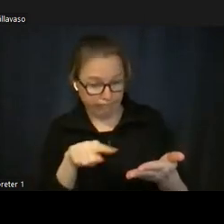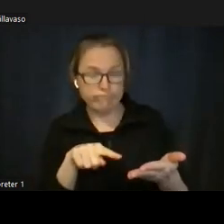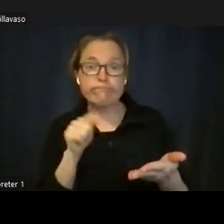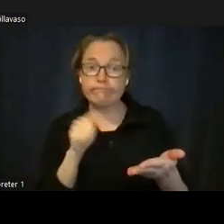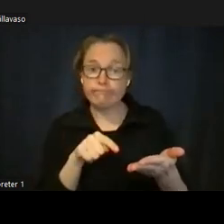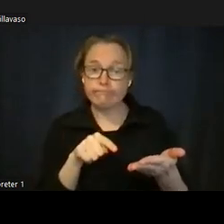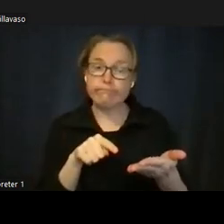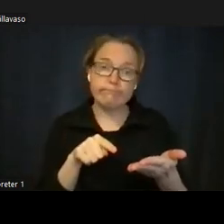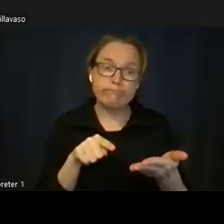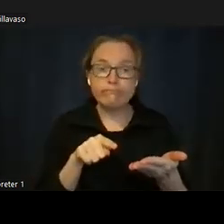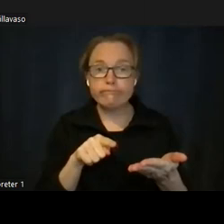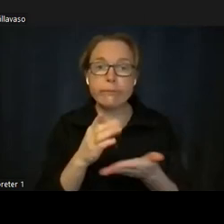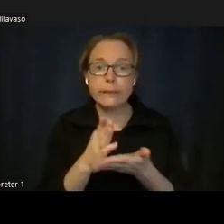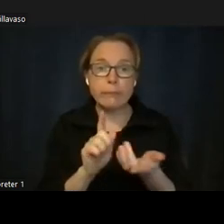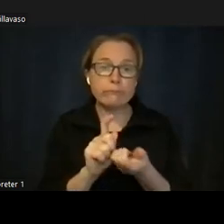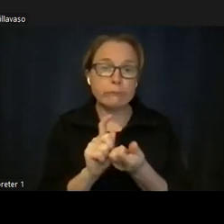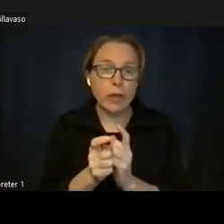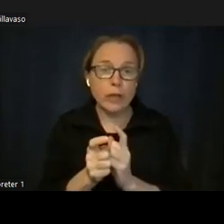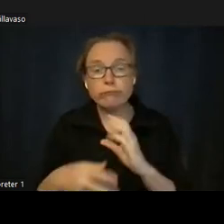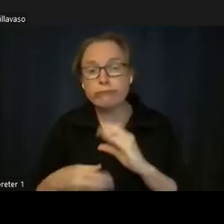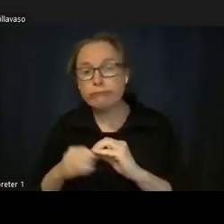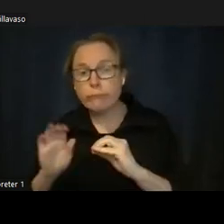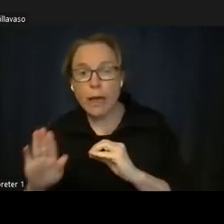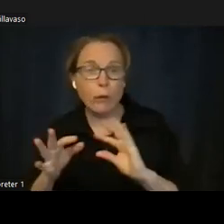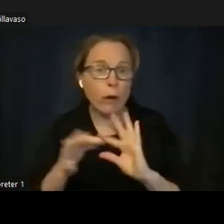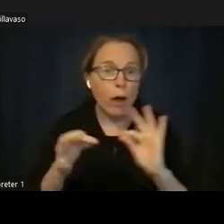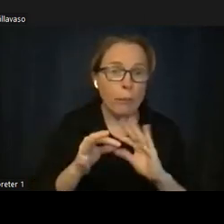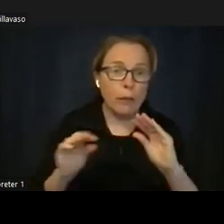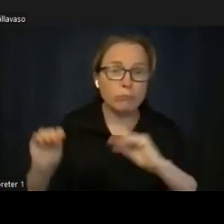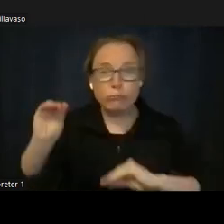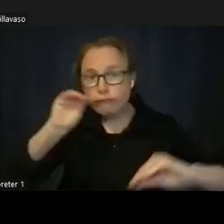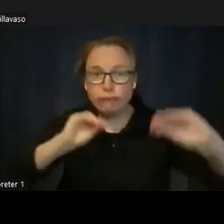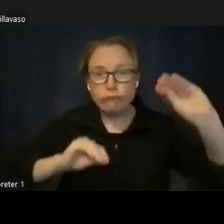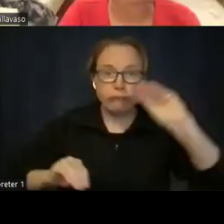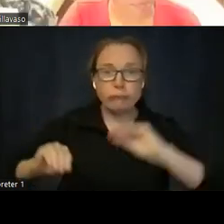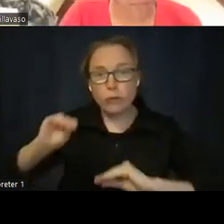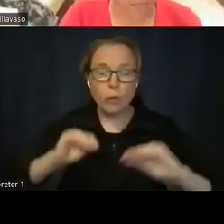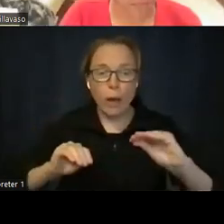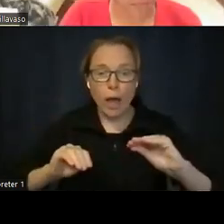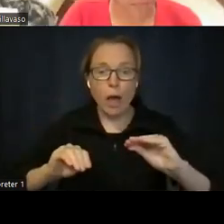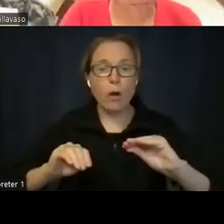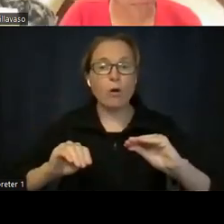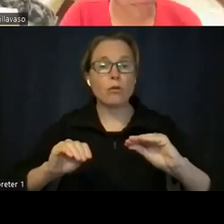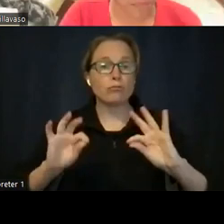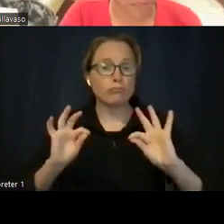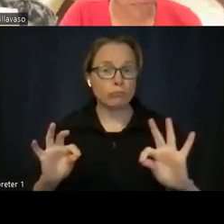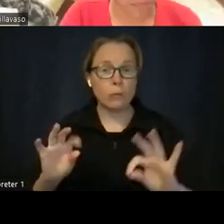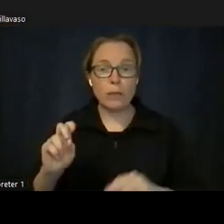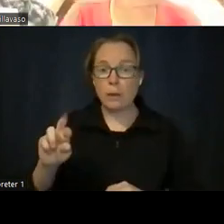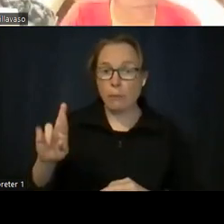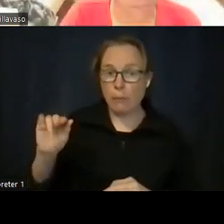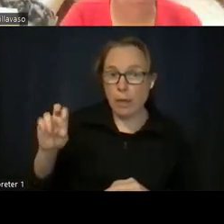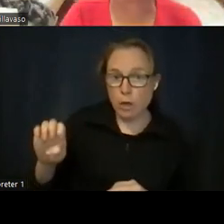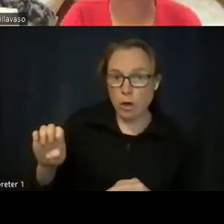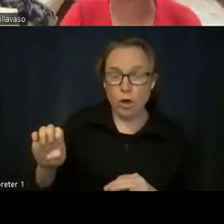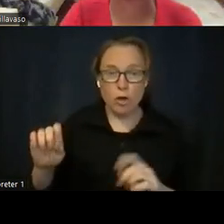worked on all the comments that we got, kind of reordered things, and Samir has done some formatting. So